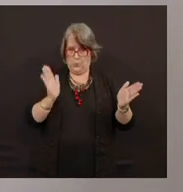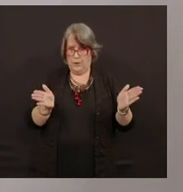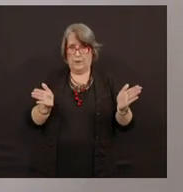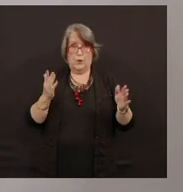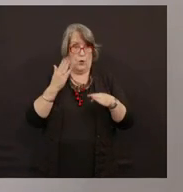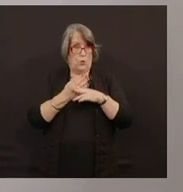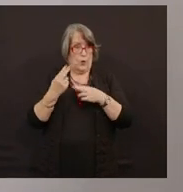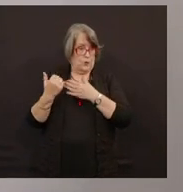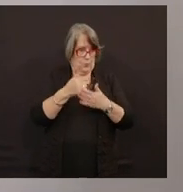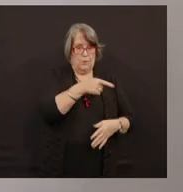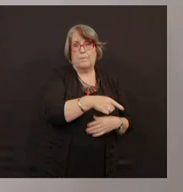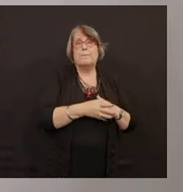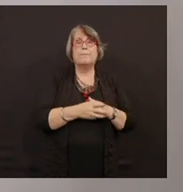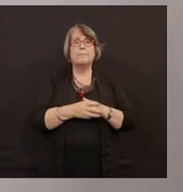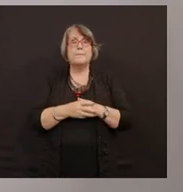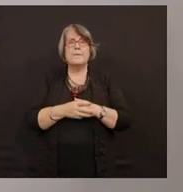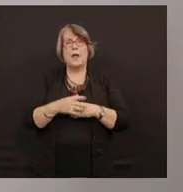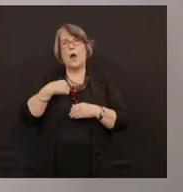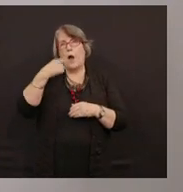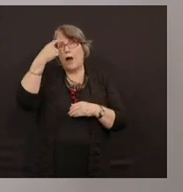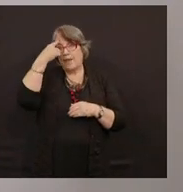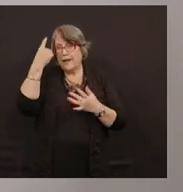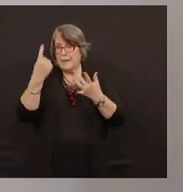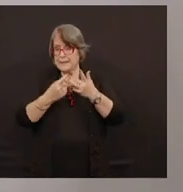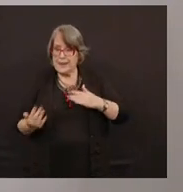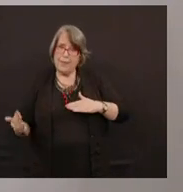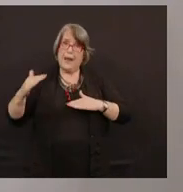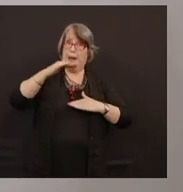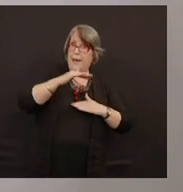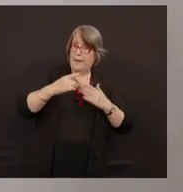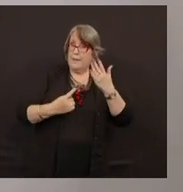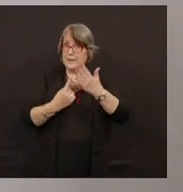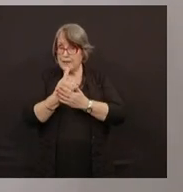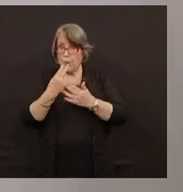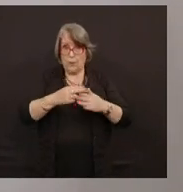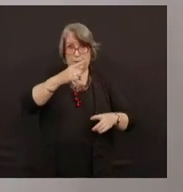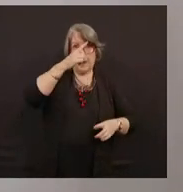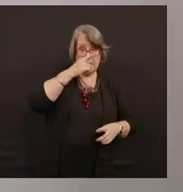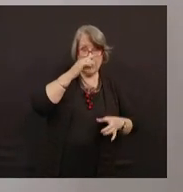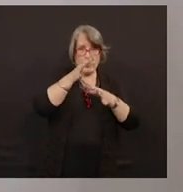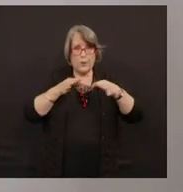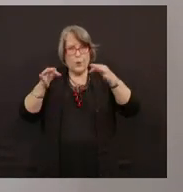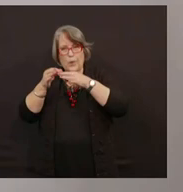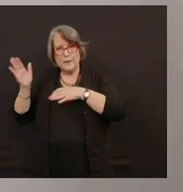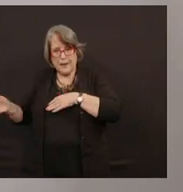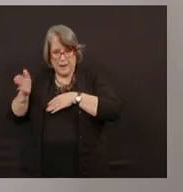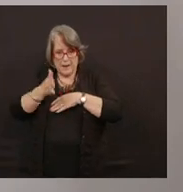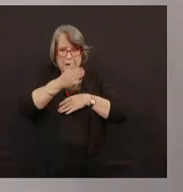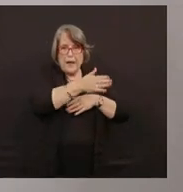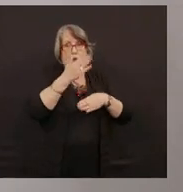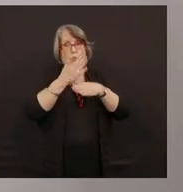who are working to support them. I think there's a whole other layer of things that are happening between people and their organisations and workers